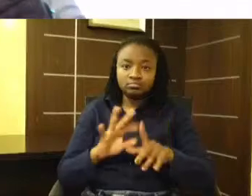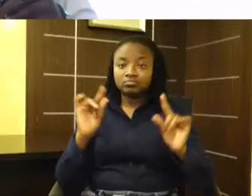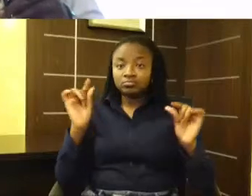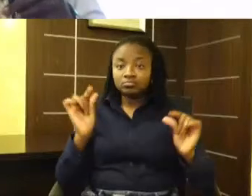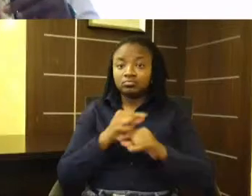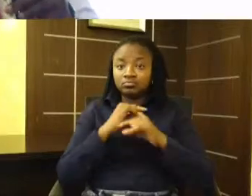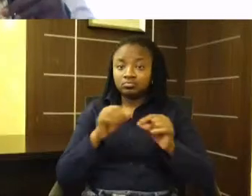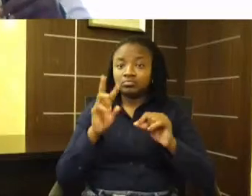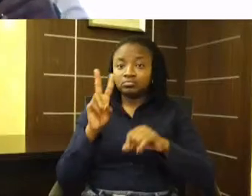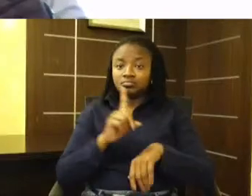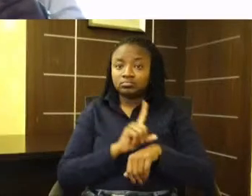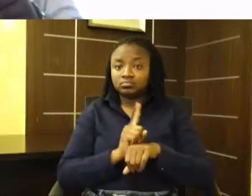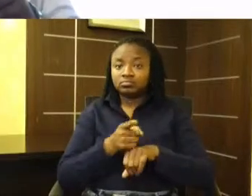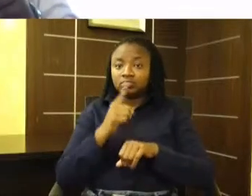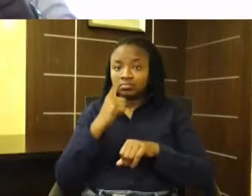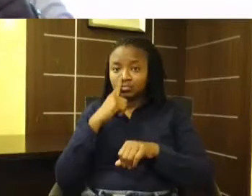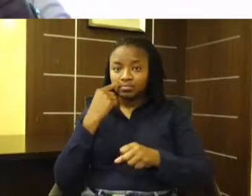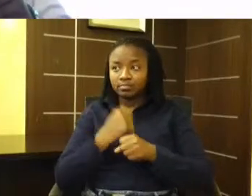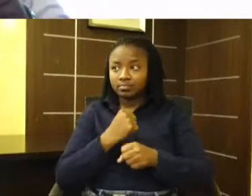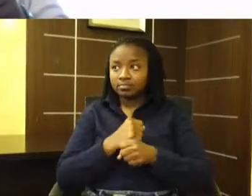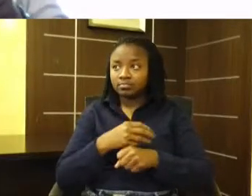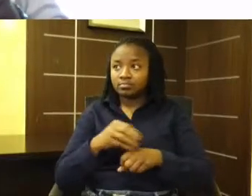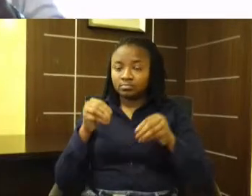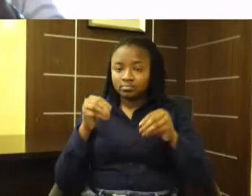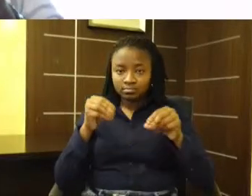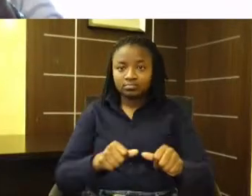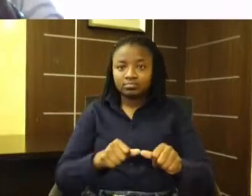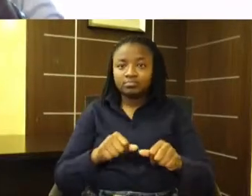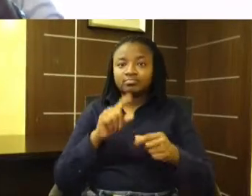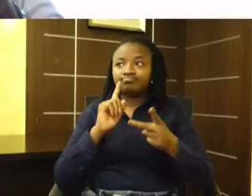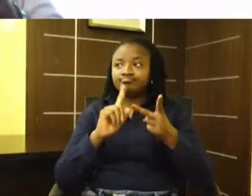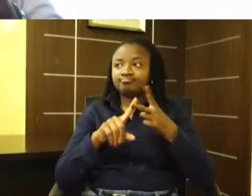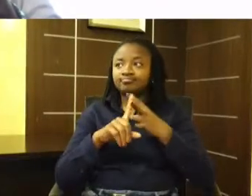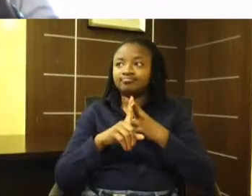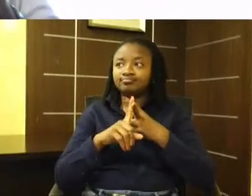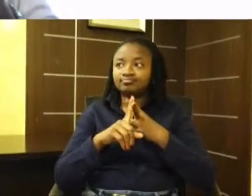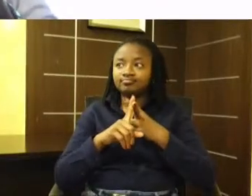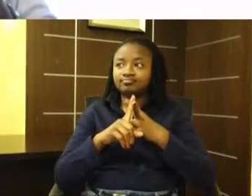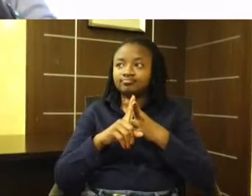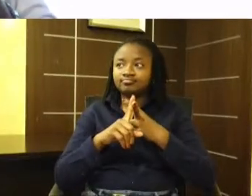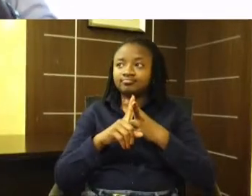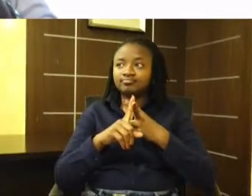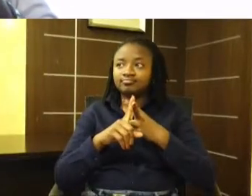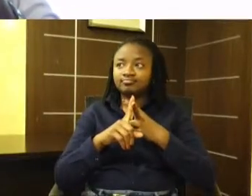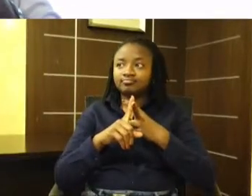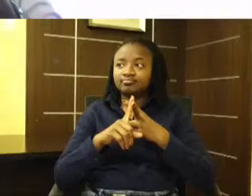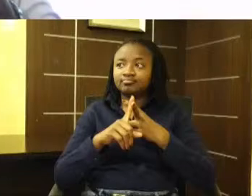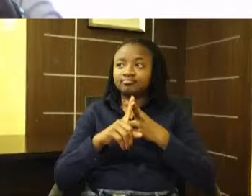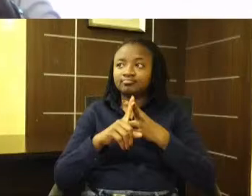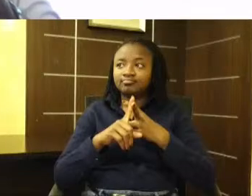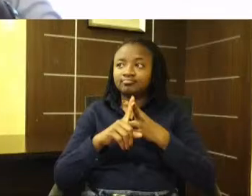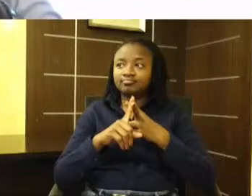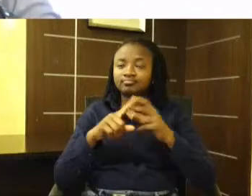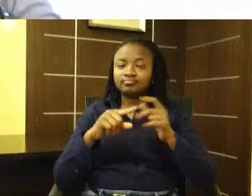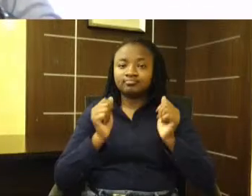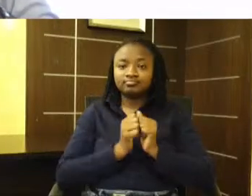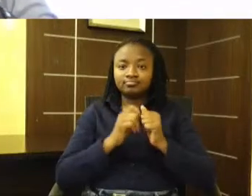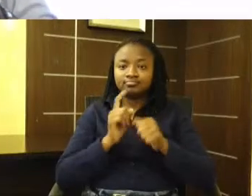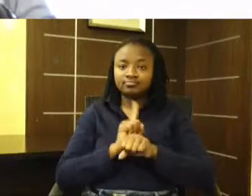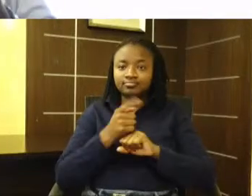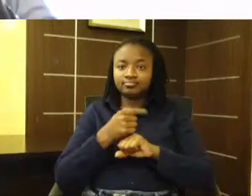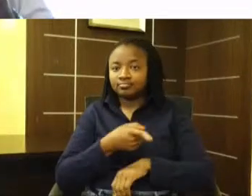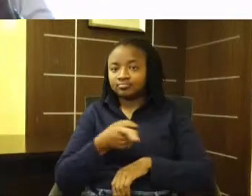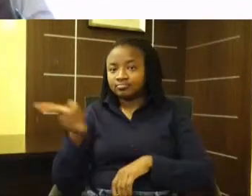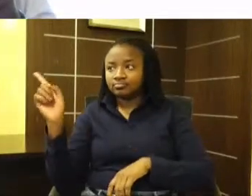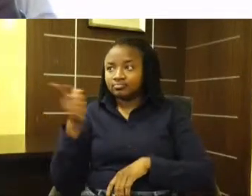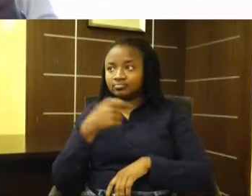minutes, homework was done. Within 10 minutes, akaenda hivi,